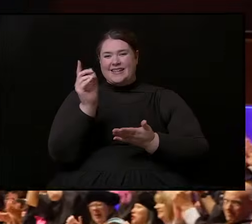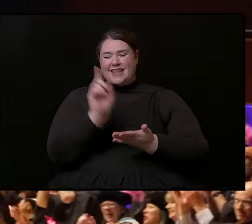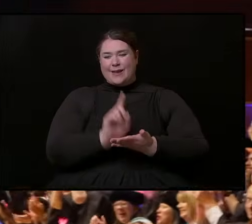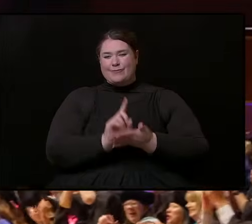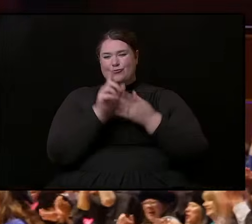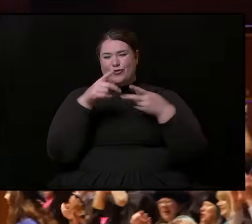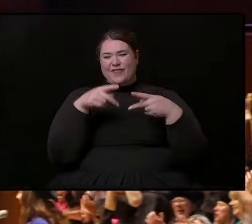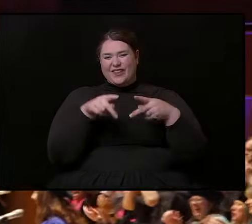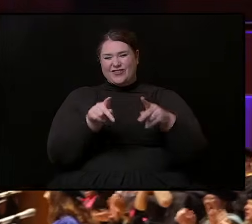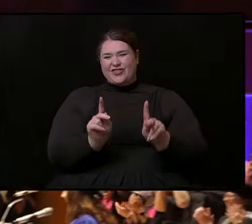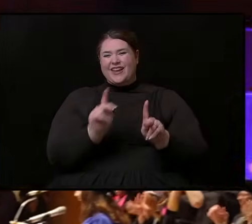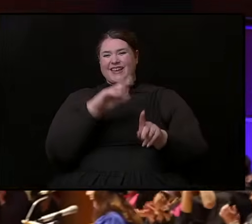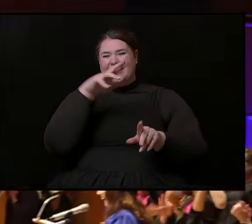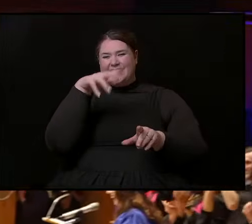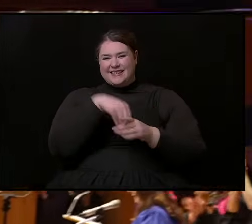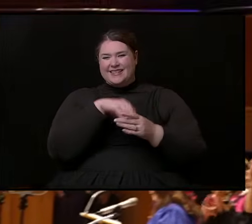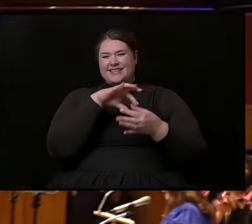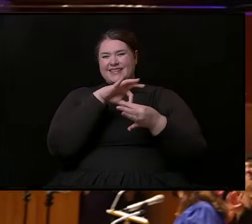privileges.